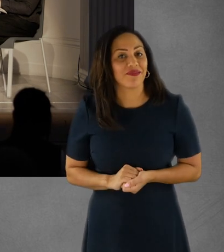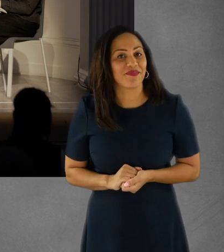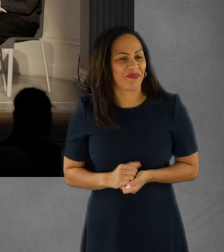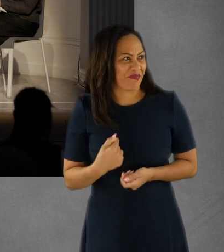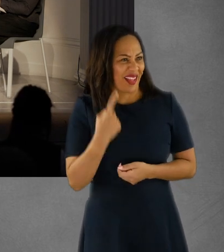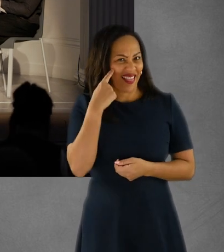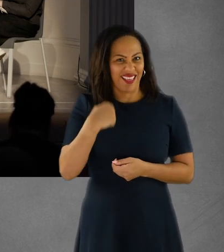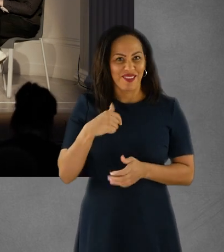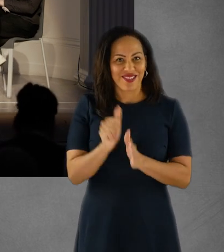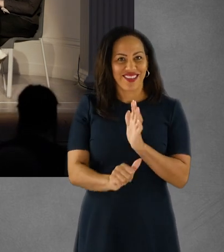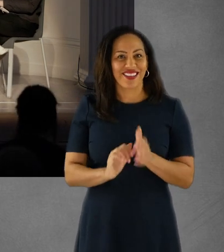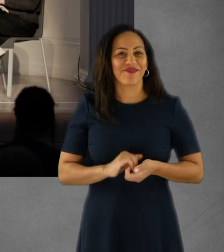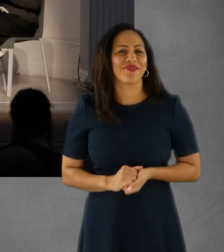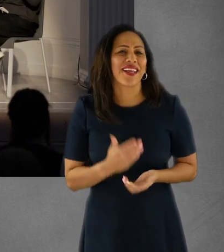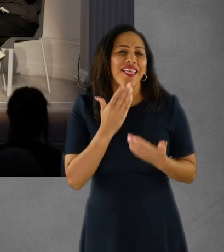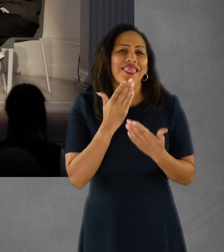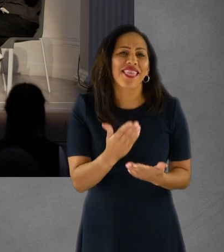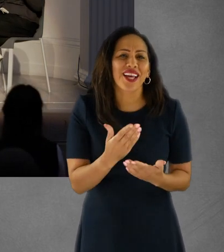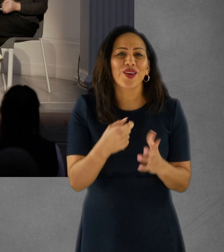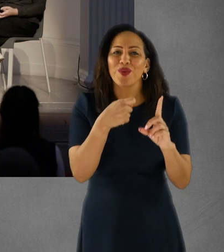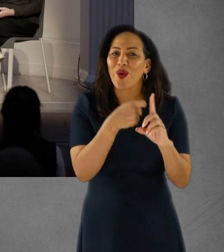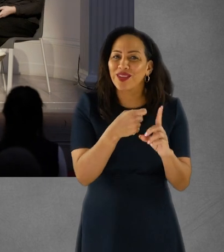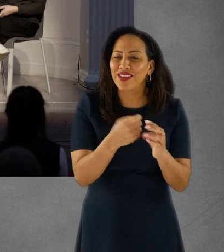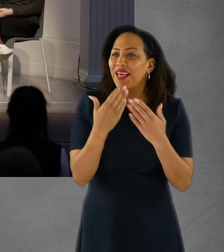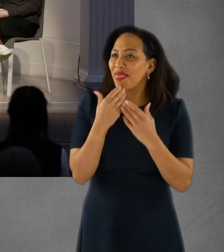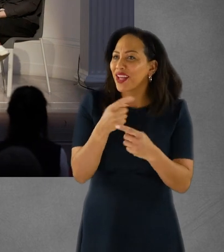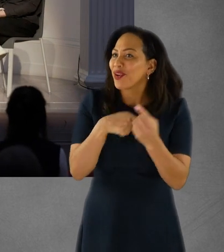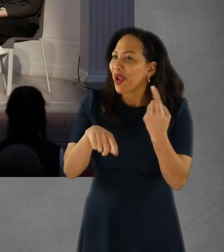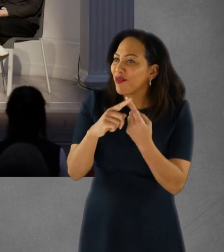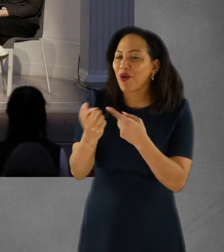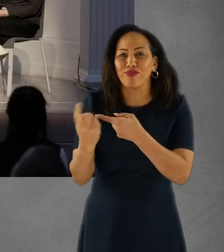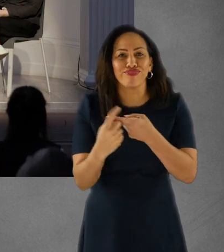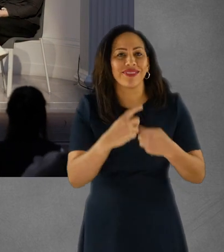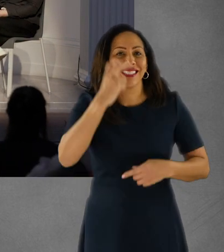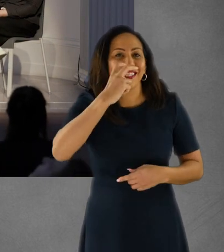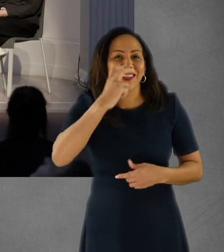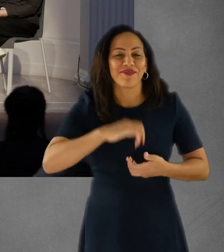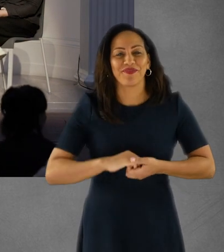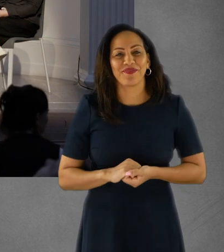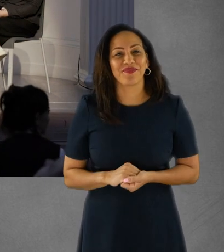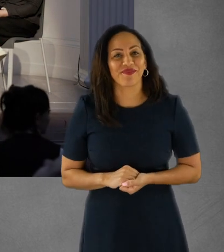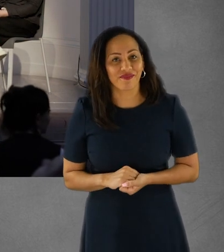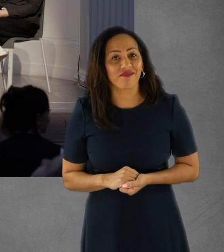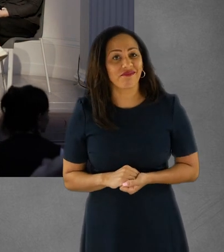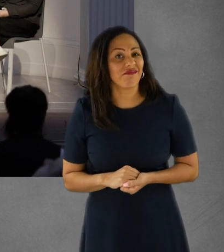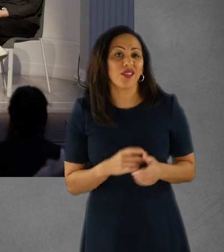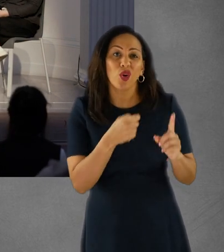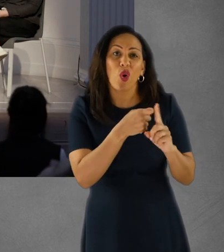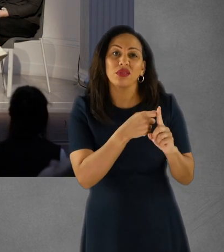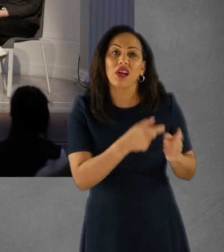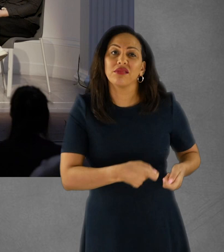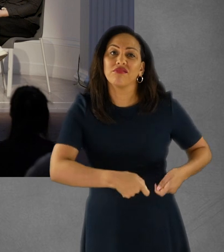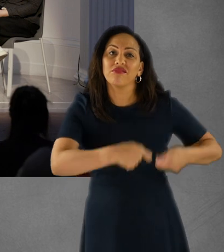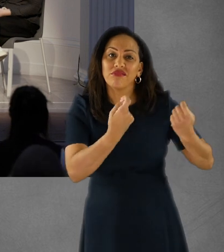I'm going to start. Thank you, Kostas, and thank you, everyone, for being with us this evening. As Kostas